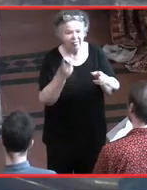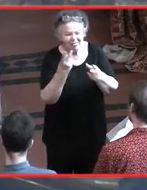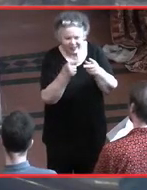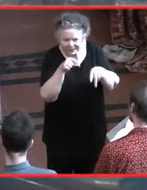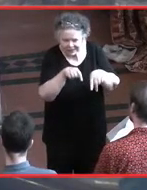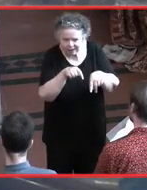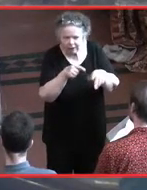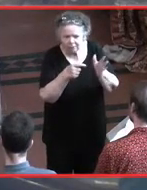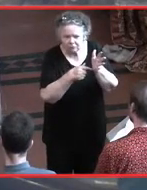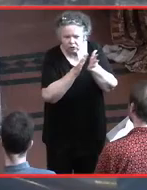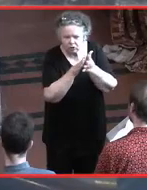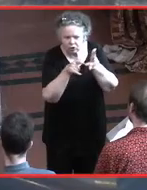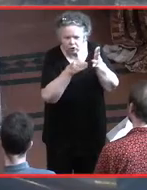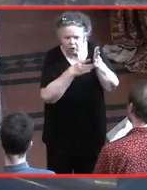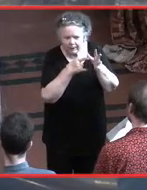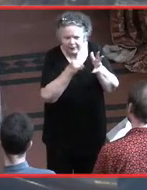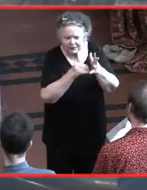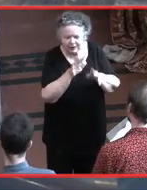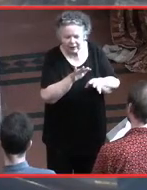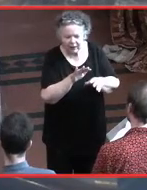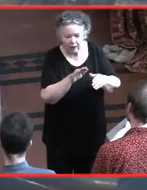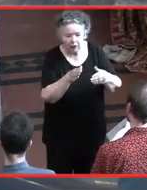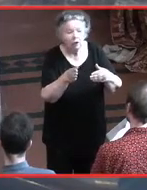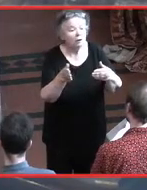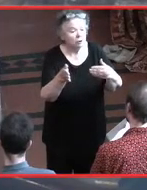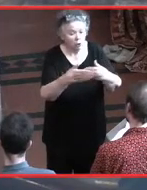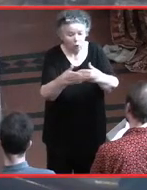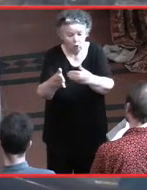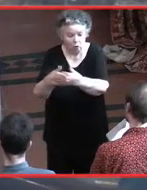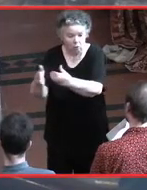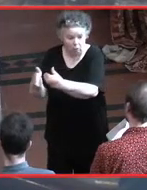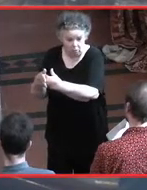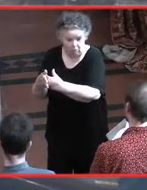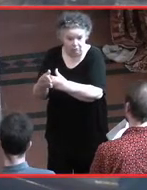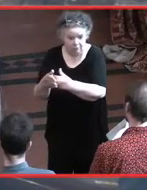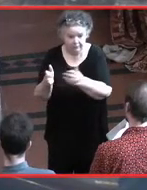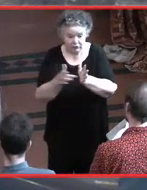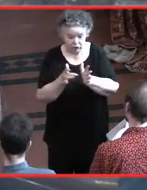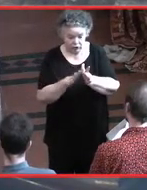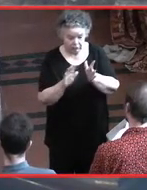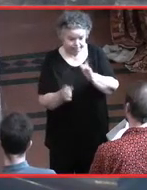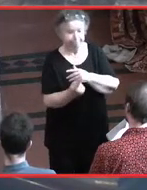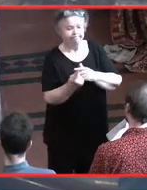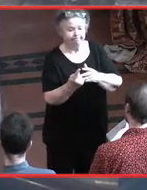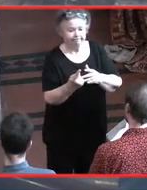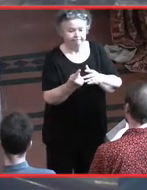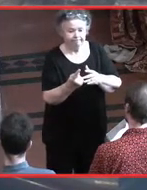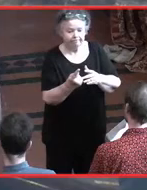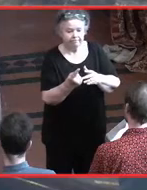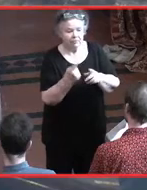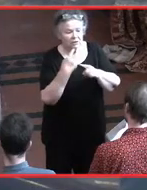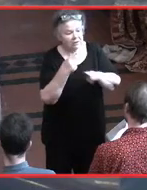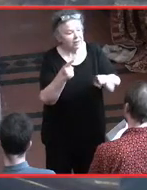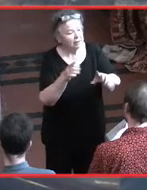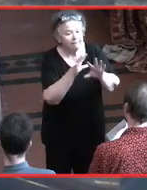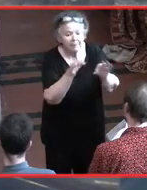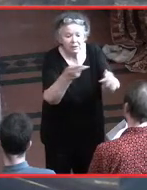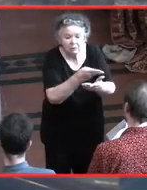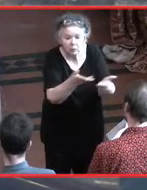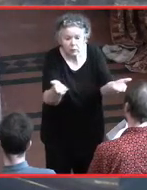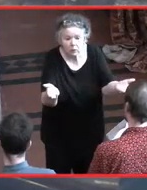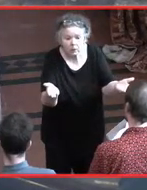them. Although the doors were shut, Jesus came and stood among them and said, "Peace be with